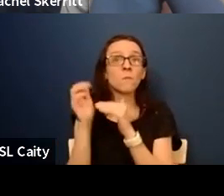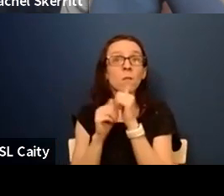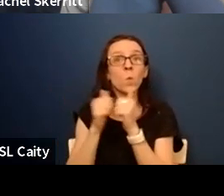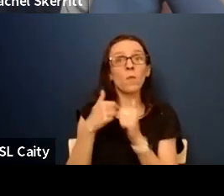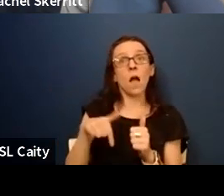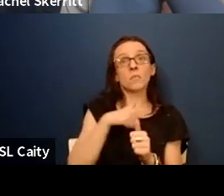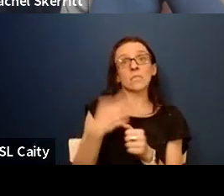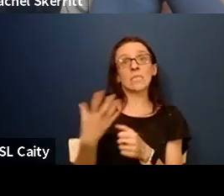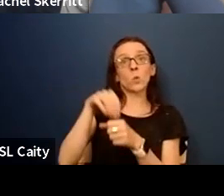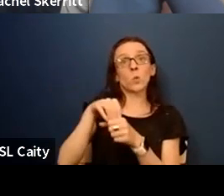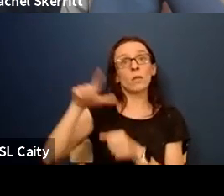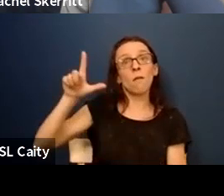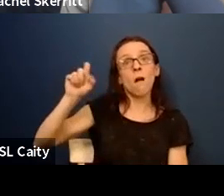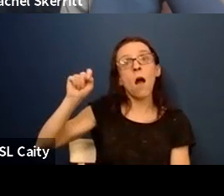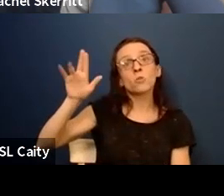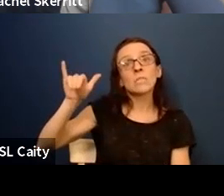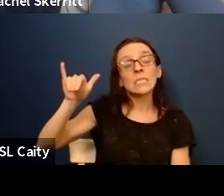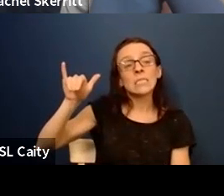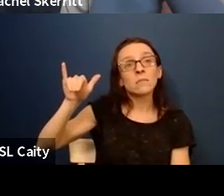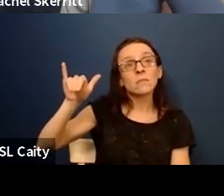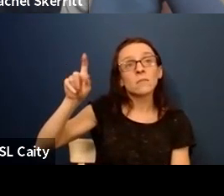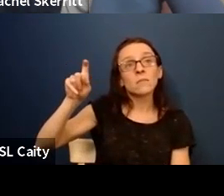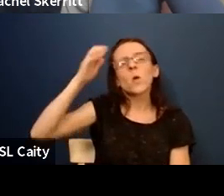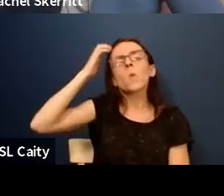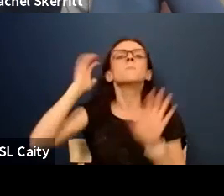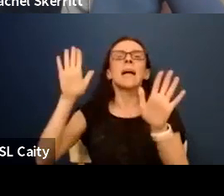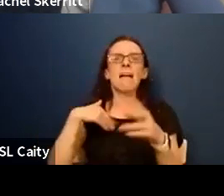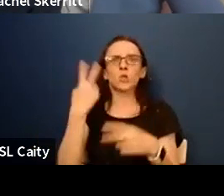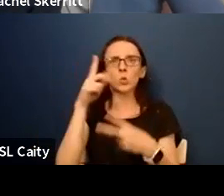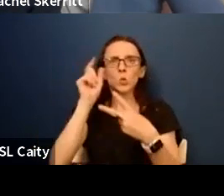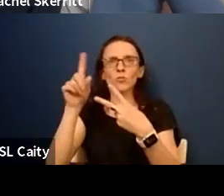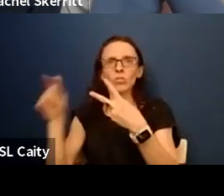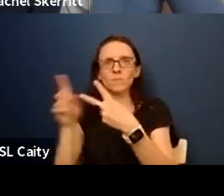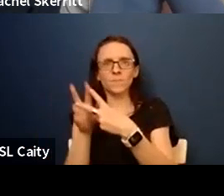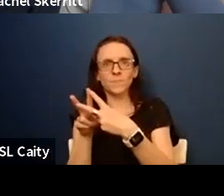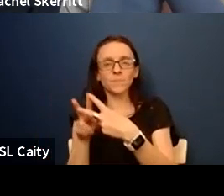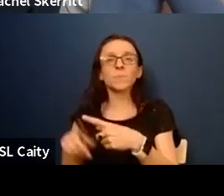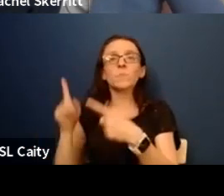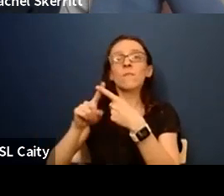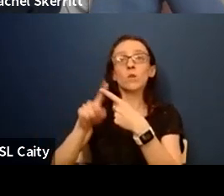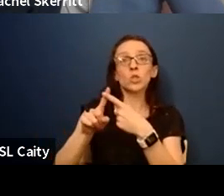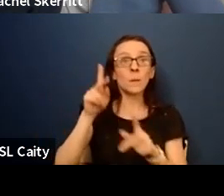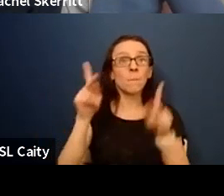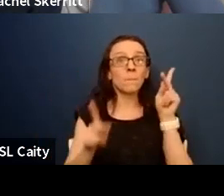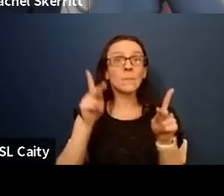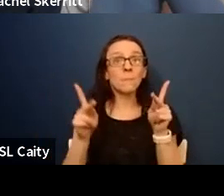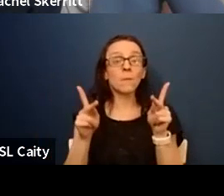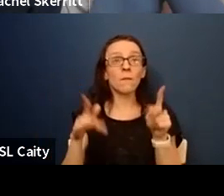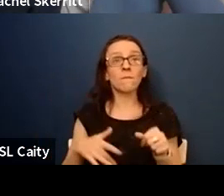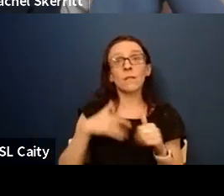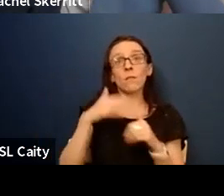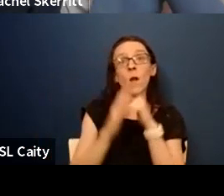lottery? This is gonna be a 2-part question. First part of the question, are folks comfortable with